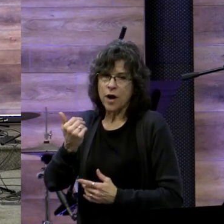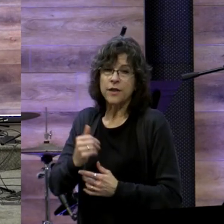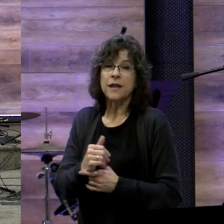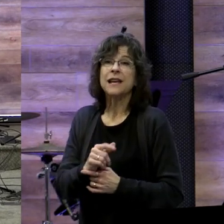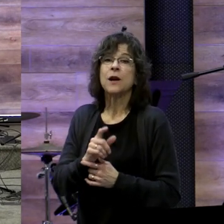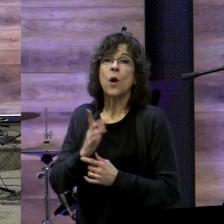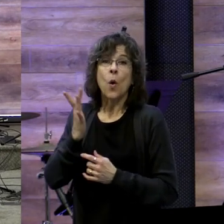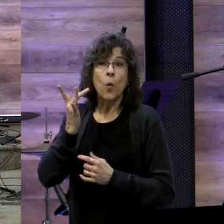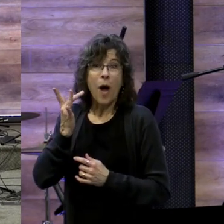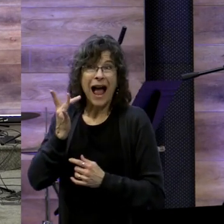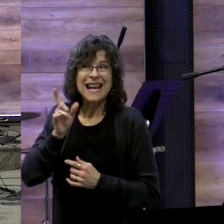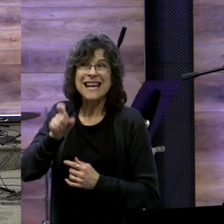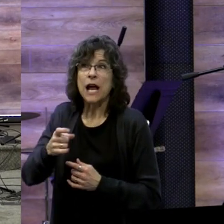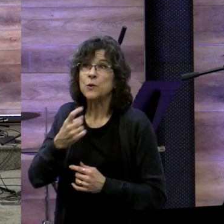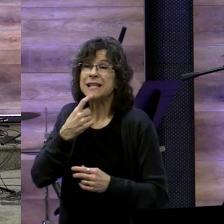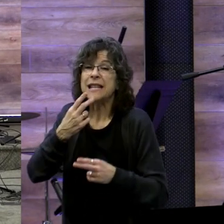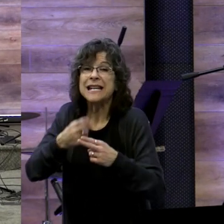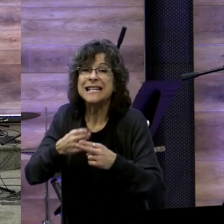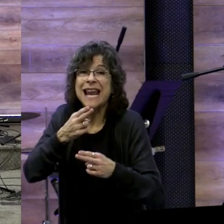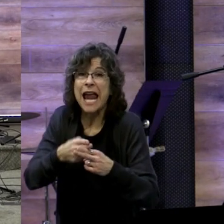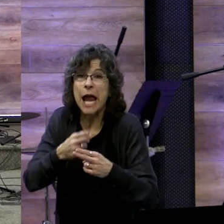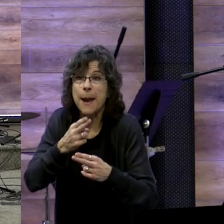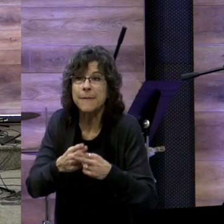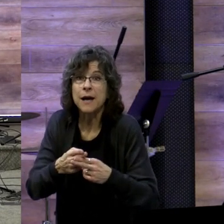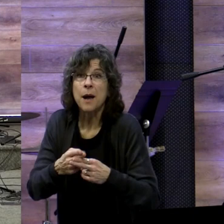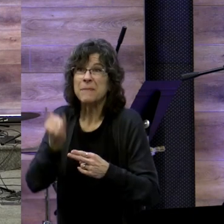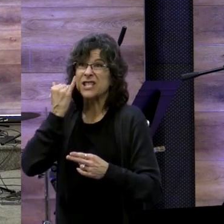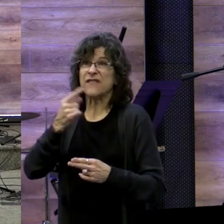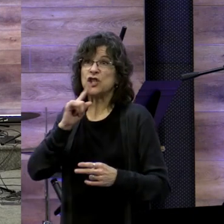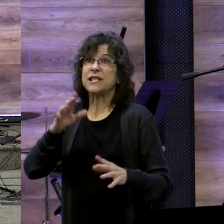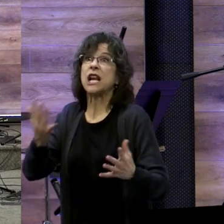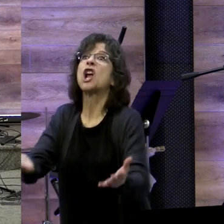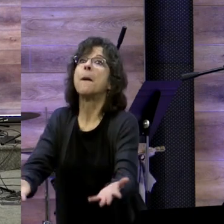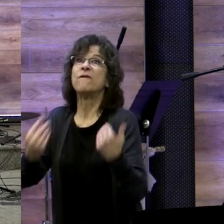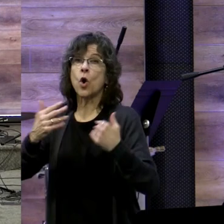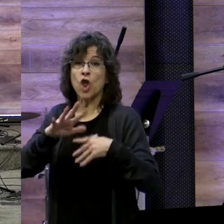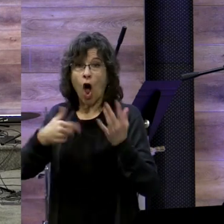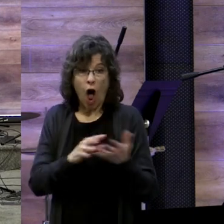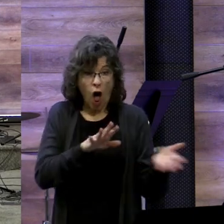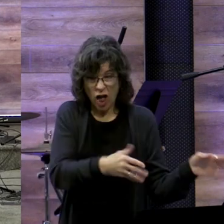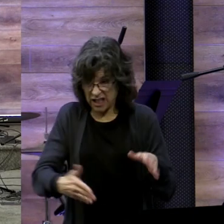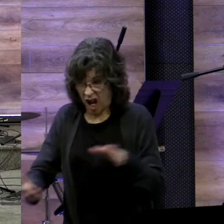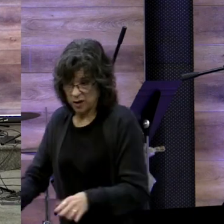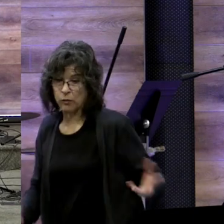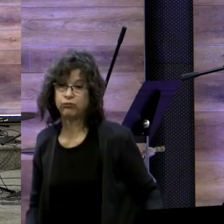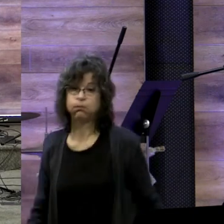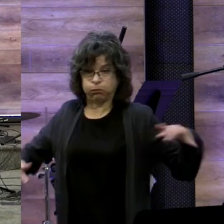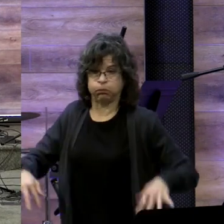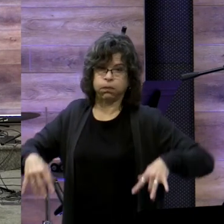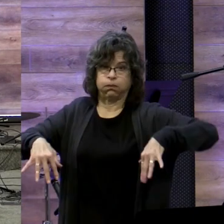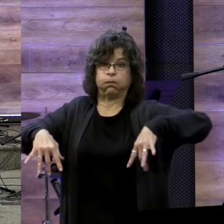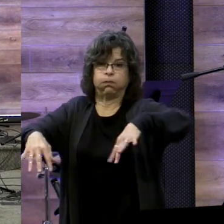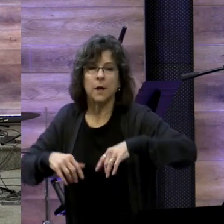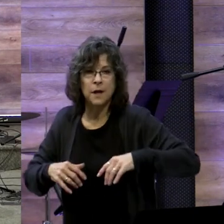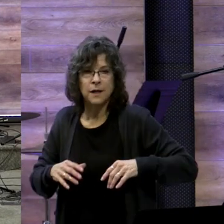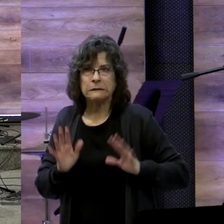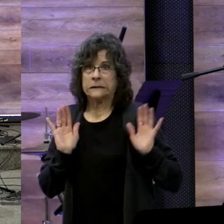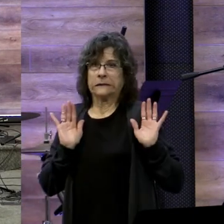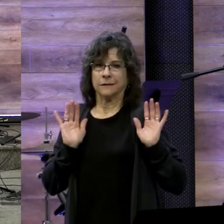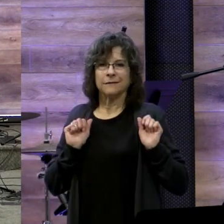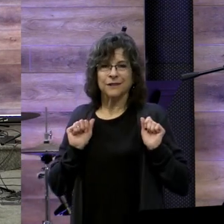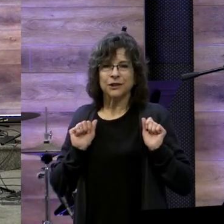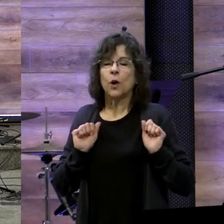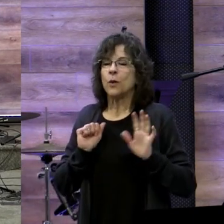sure to mention Lazarus by name, or with his power, all the tombs in Bethany would have been emptied. Jesus, by the power